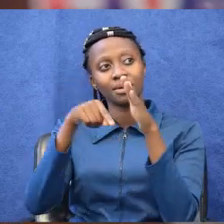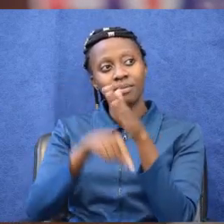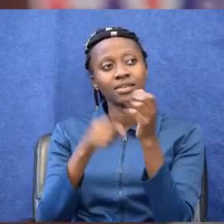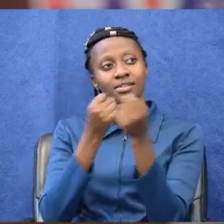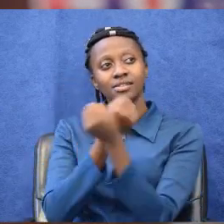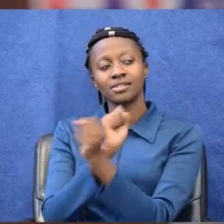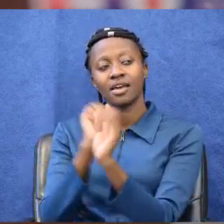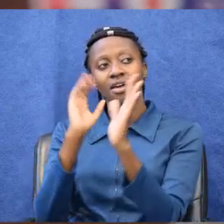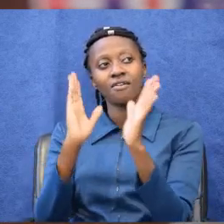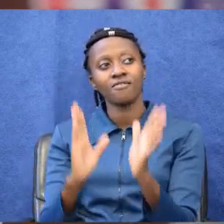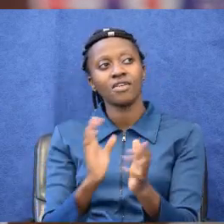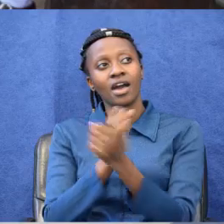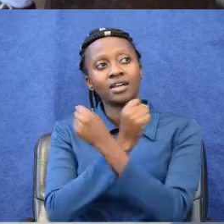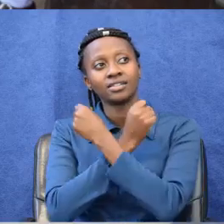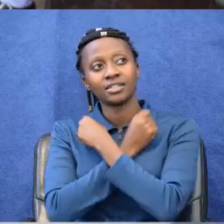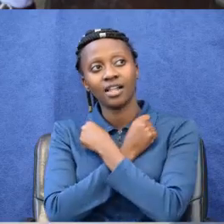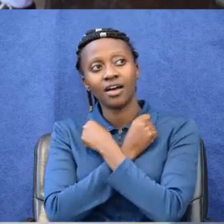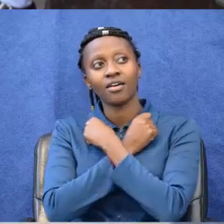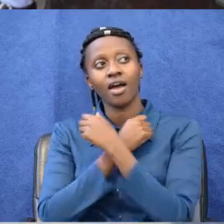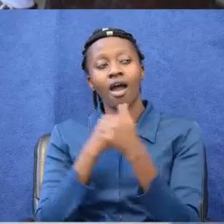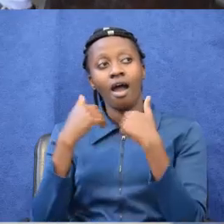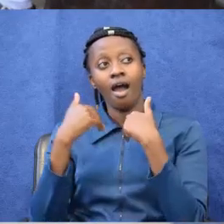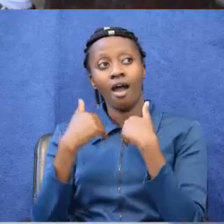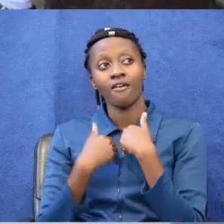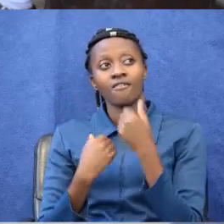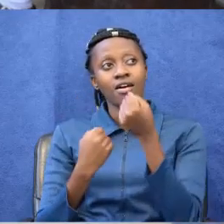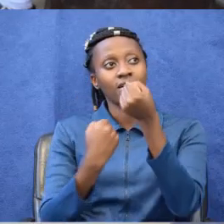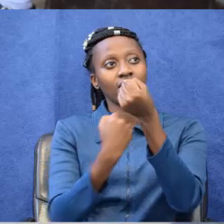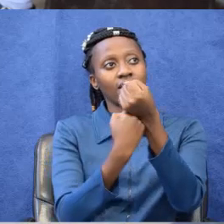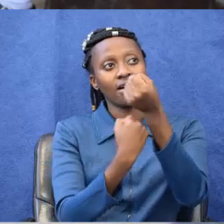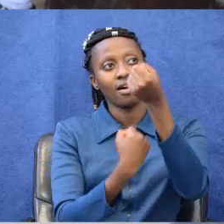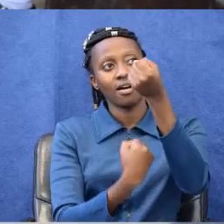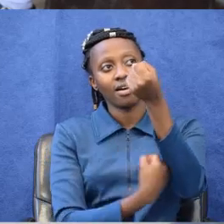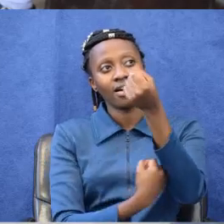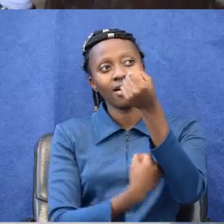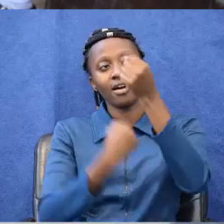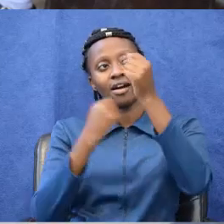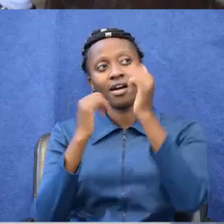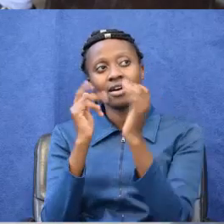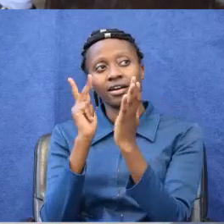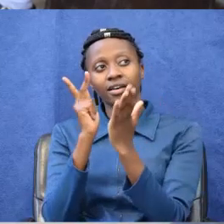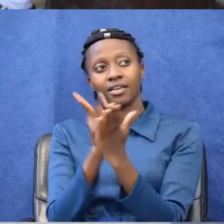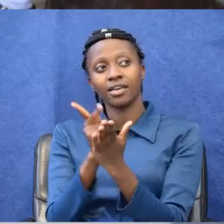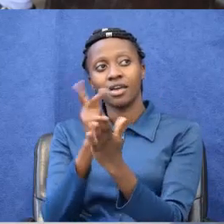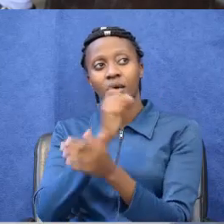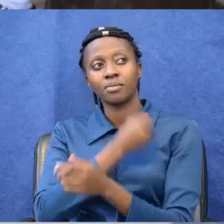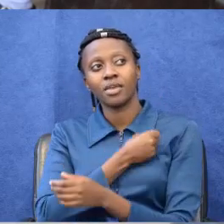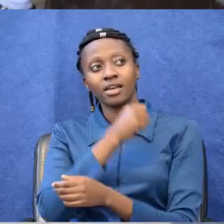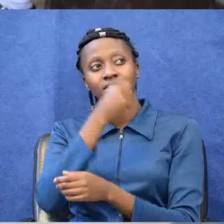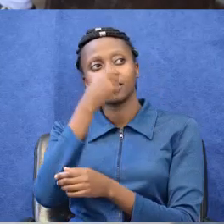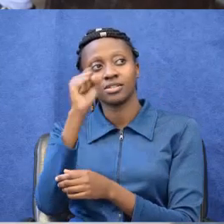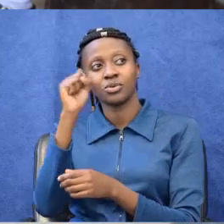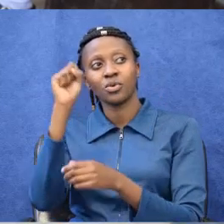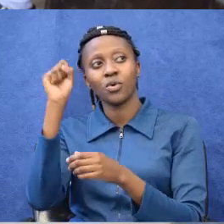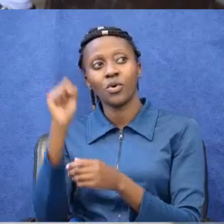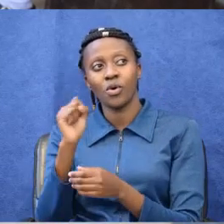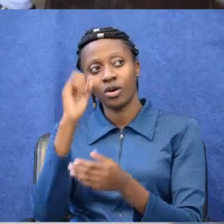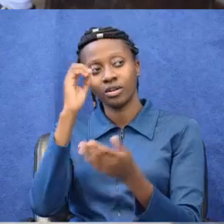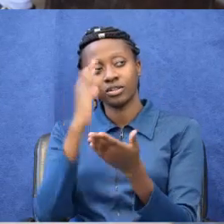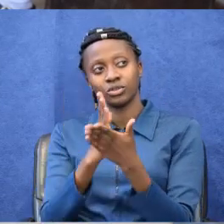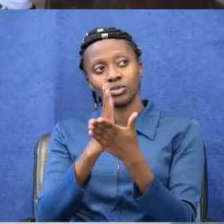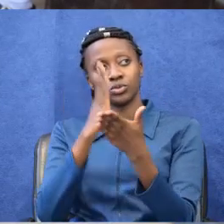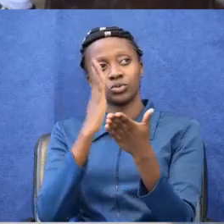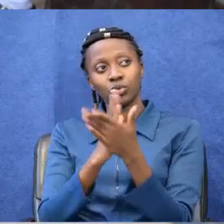Savior's love. We have an anchor that keeps the soul steadfast and